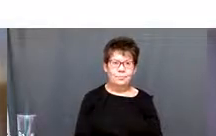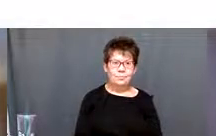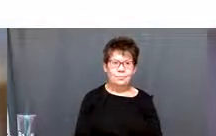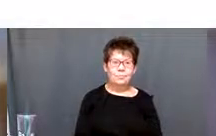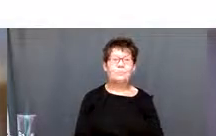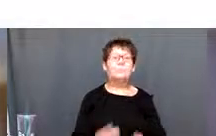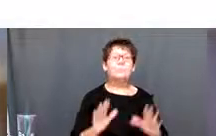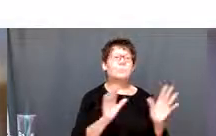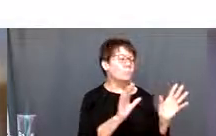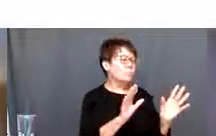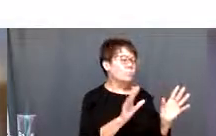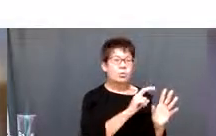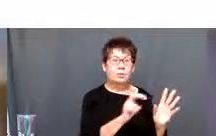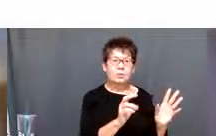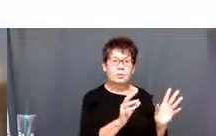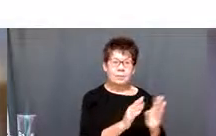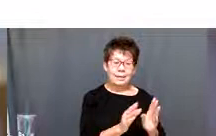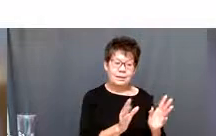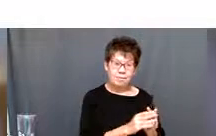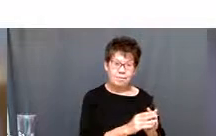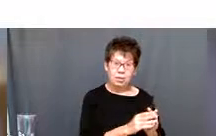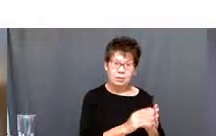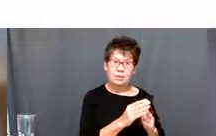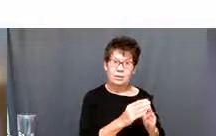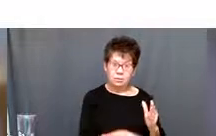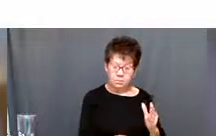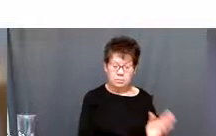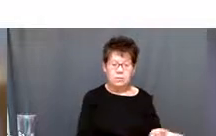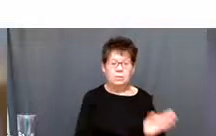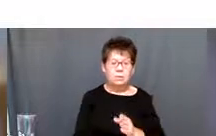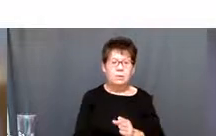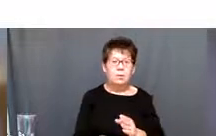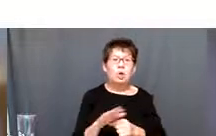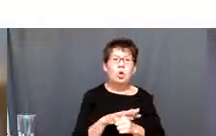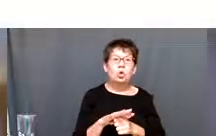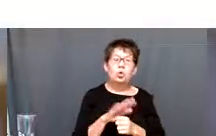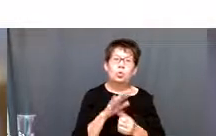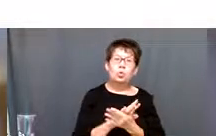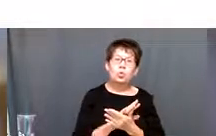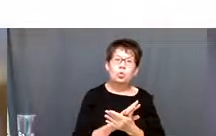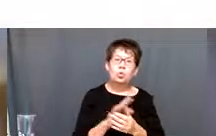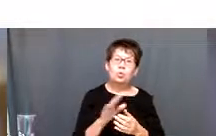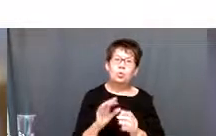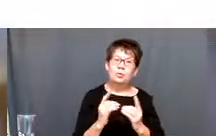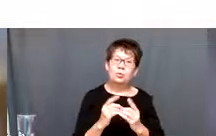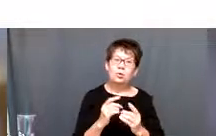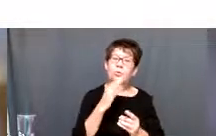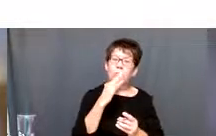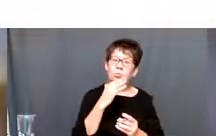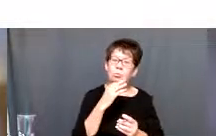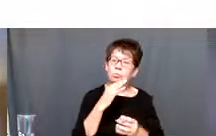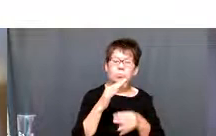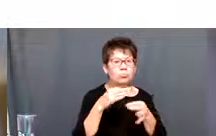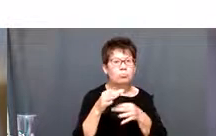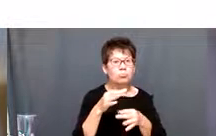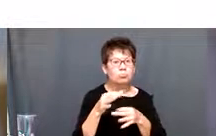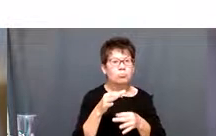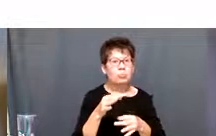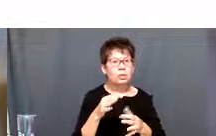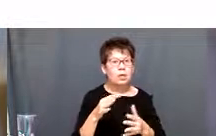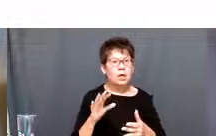After the transition planning conference, your local school district will be talking about eligibility. Your local school district